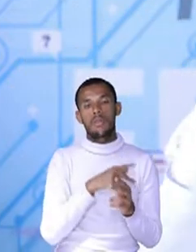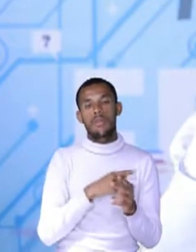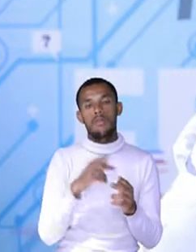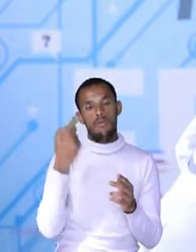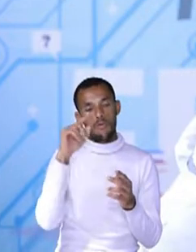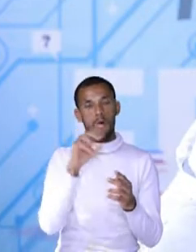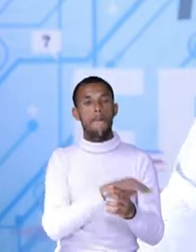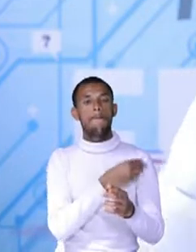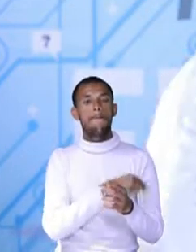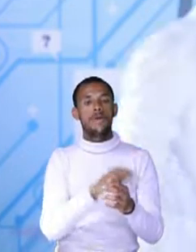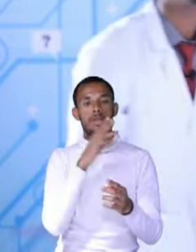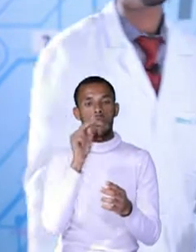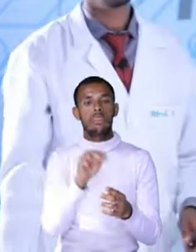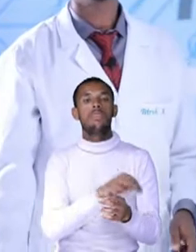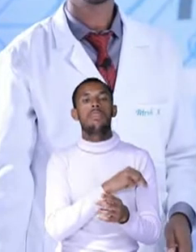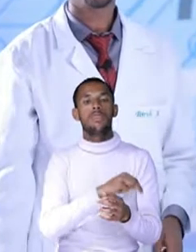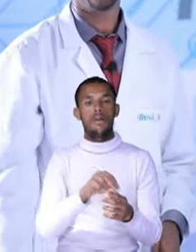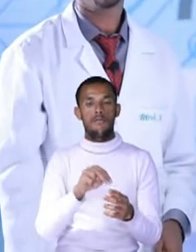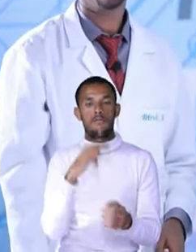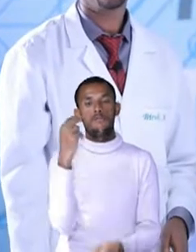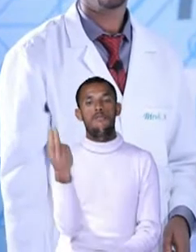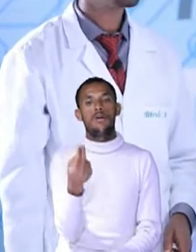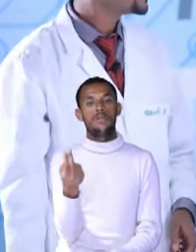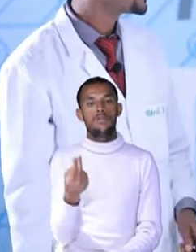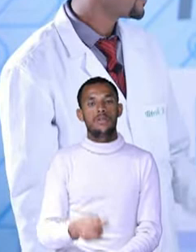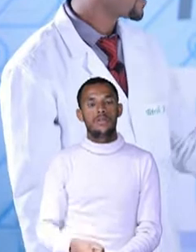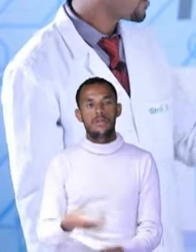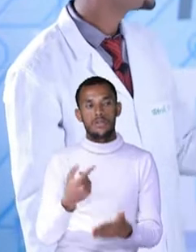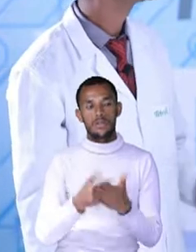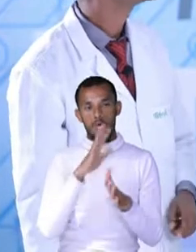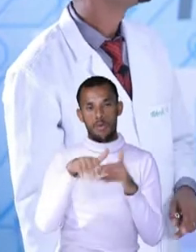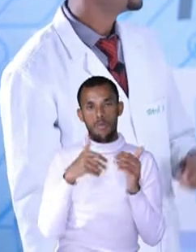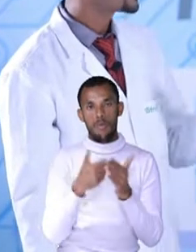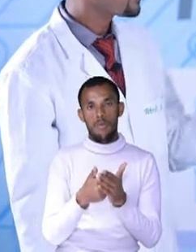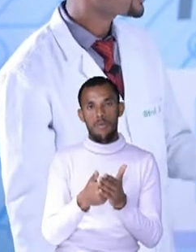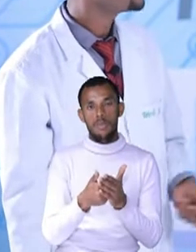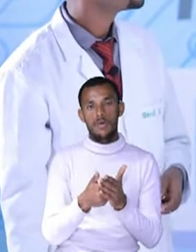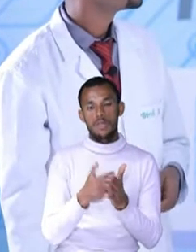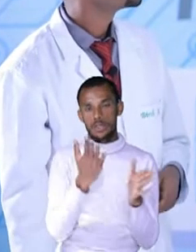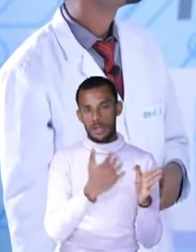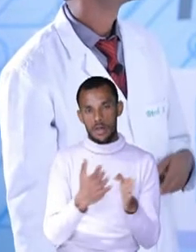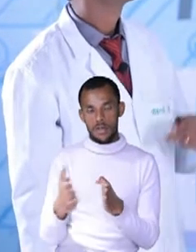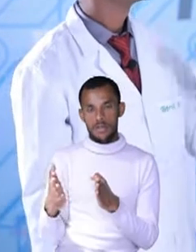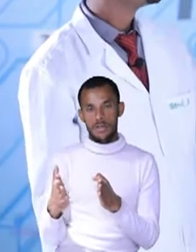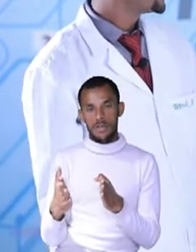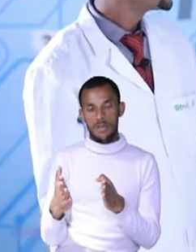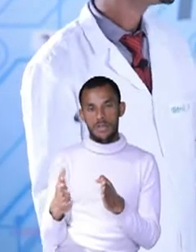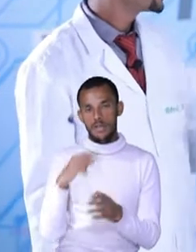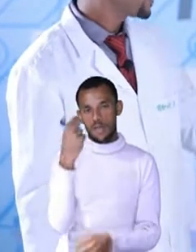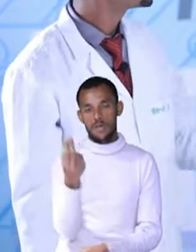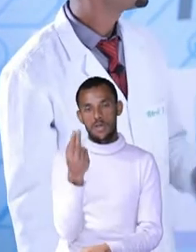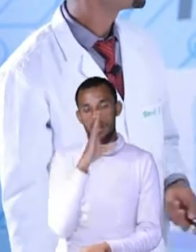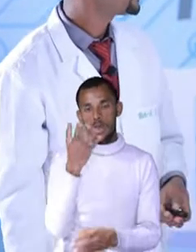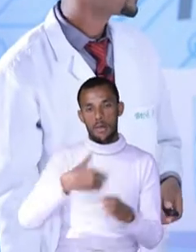muscle and nerve function. This is all about the extraction, the